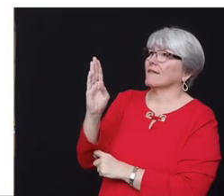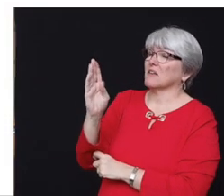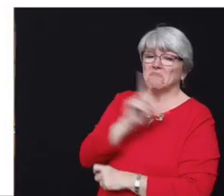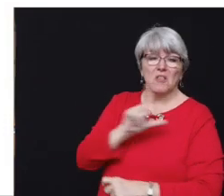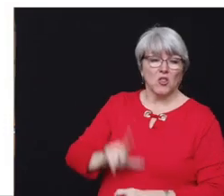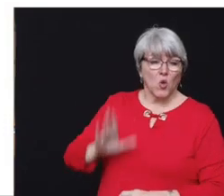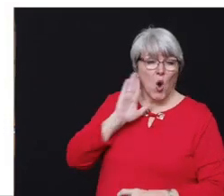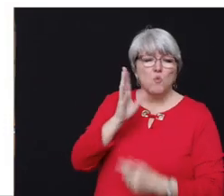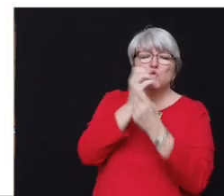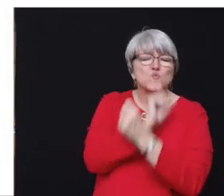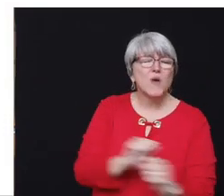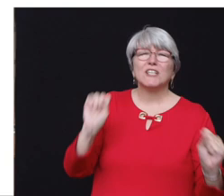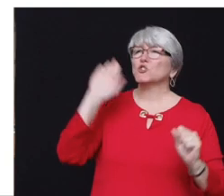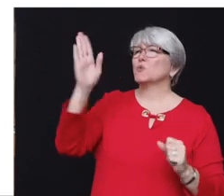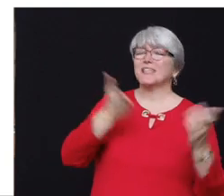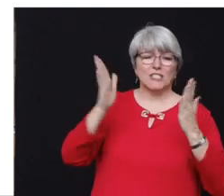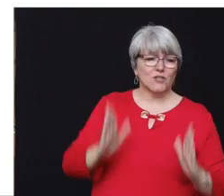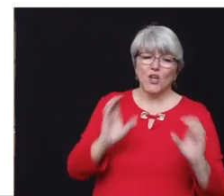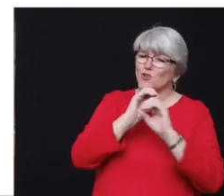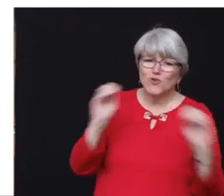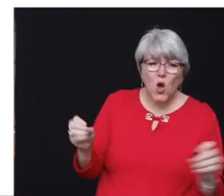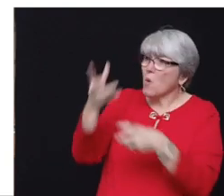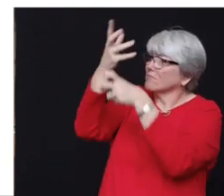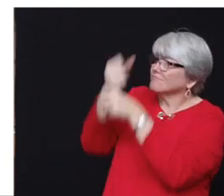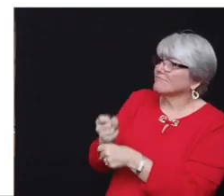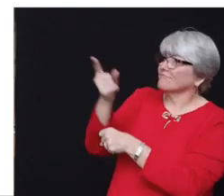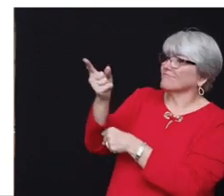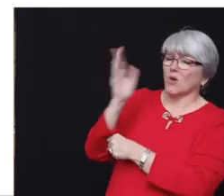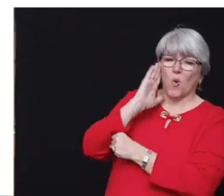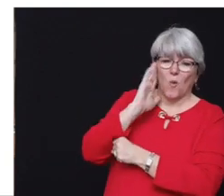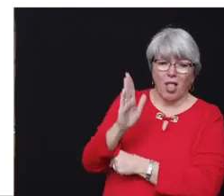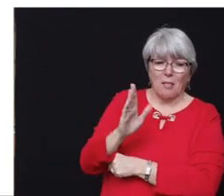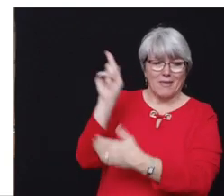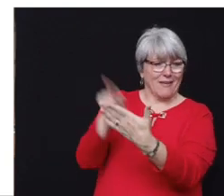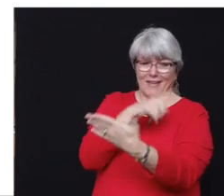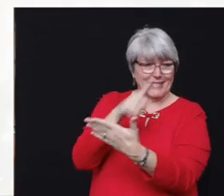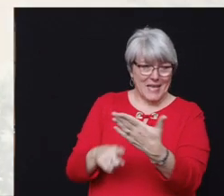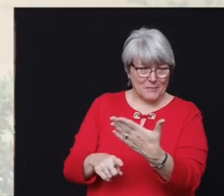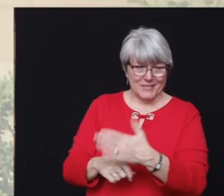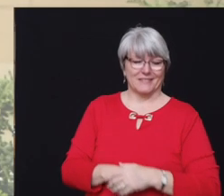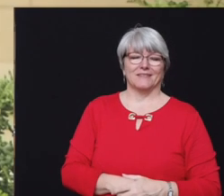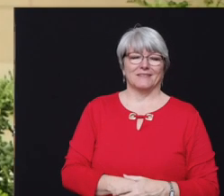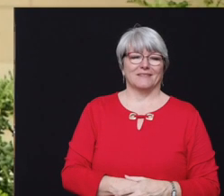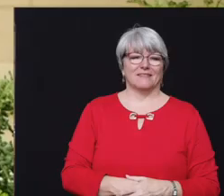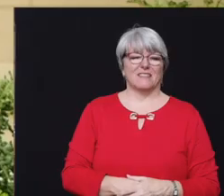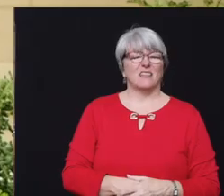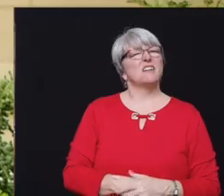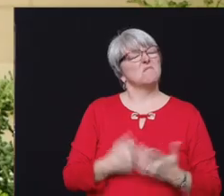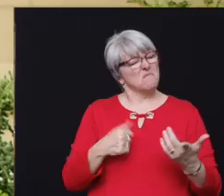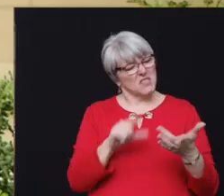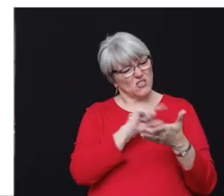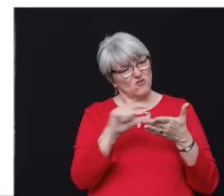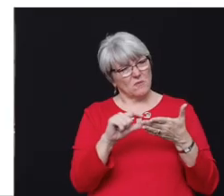Lord will rescue his servants. No one who takes refuge in him will be condemned. On this